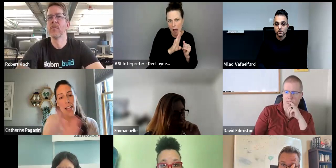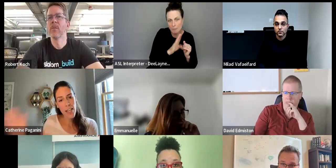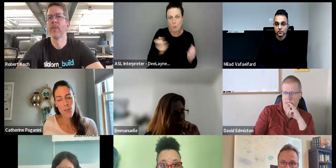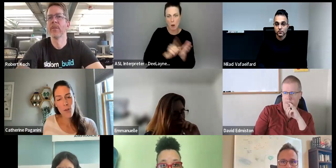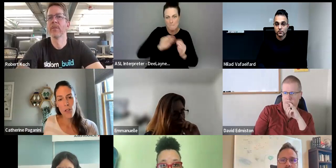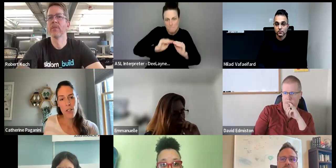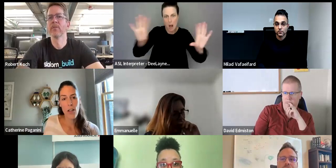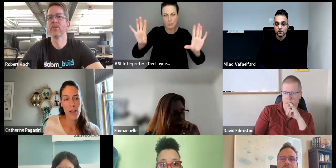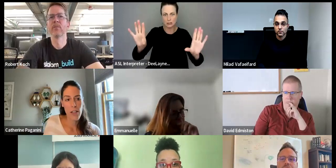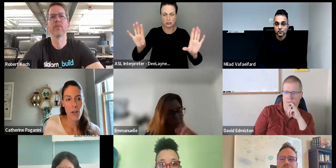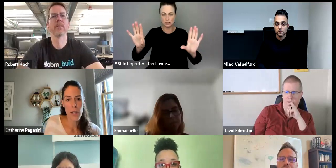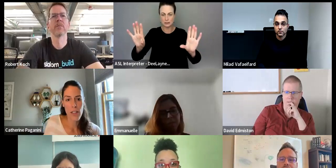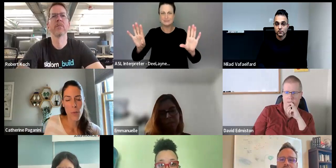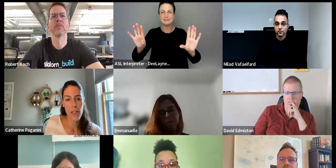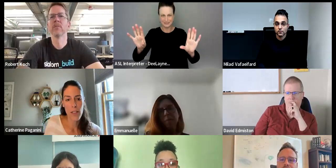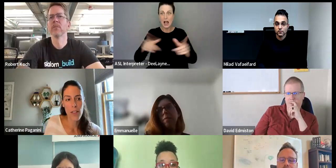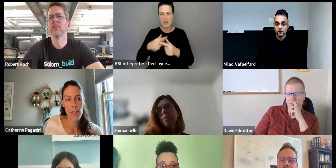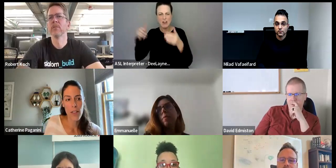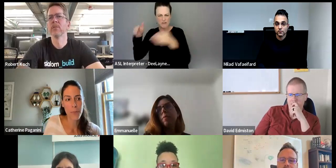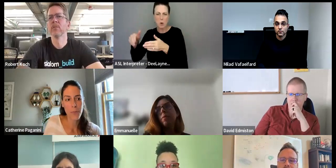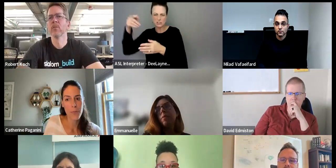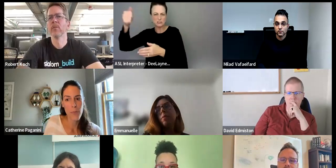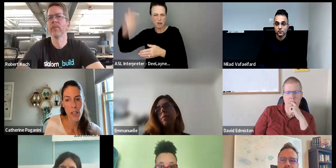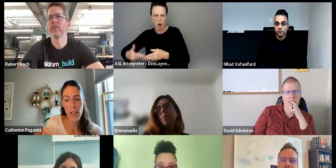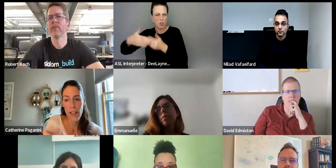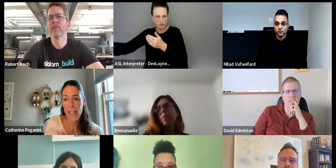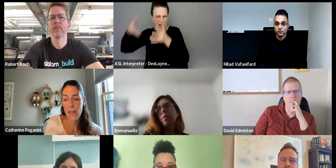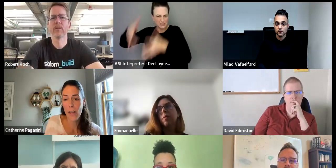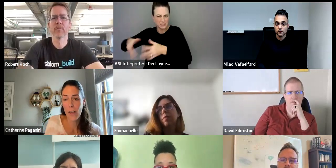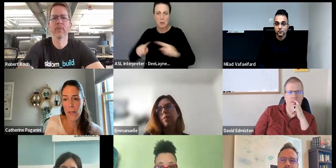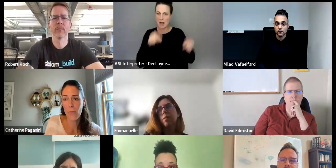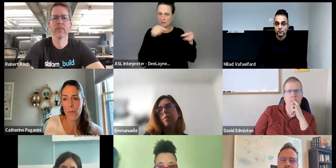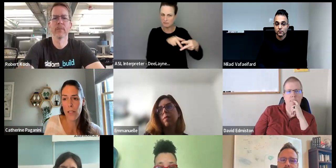published, then let's focus on the other ones. But